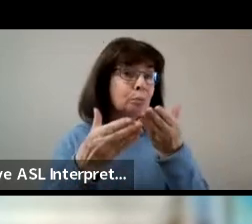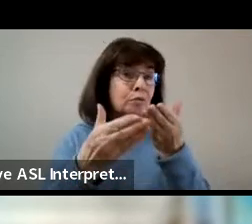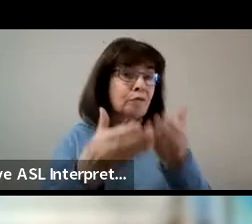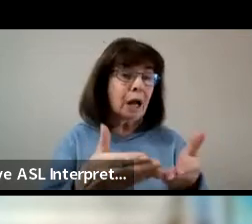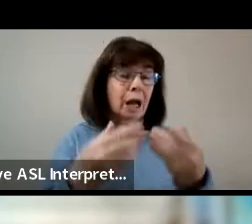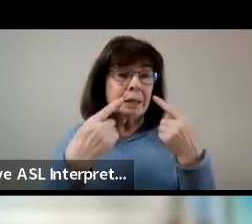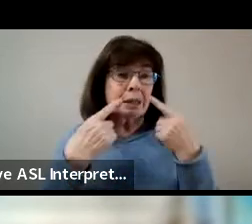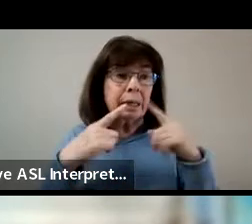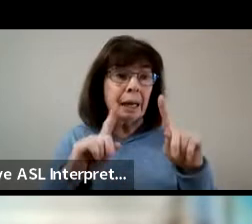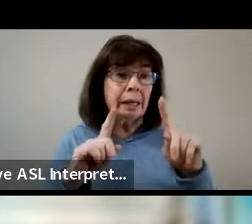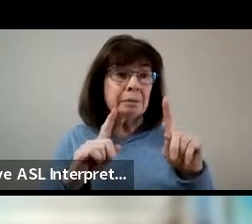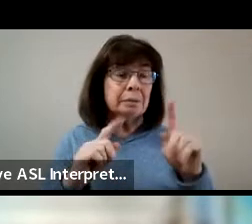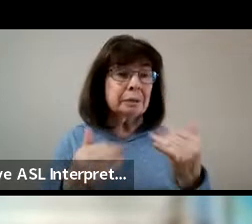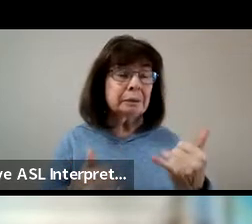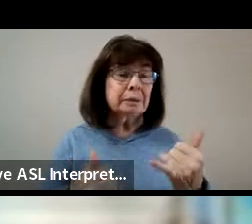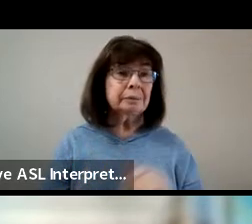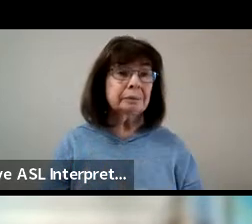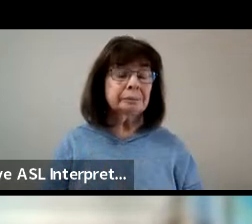time?